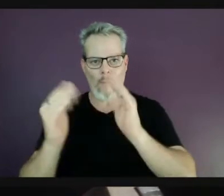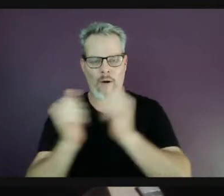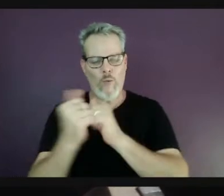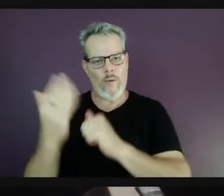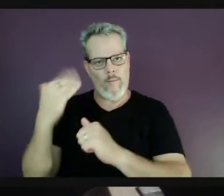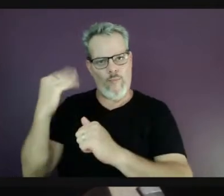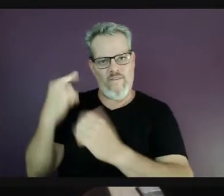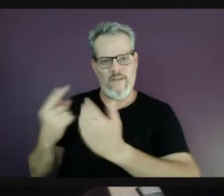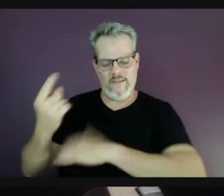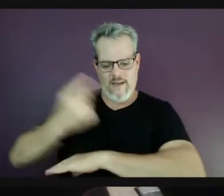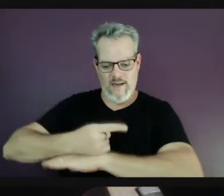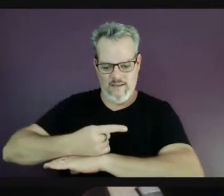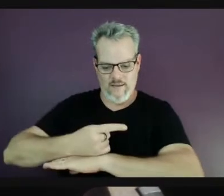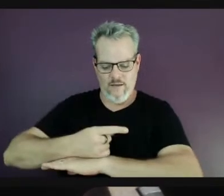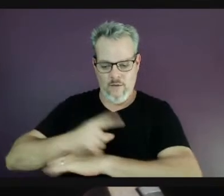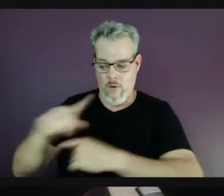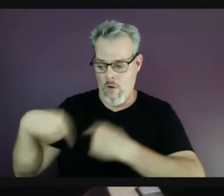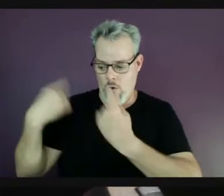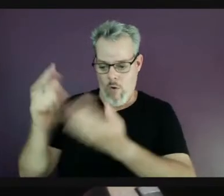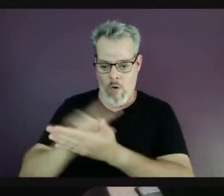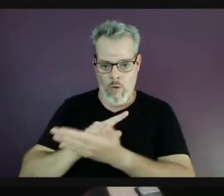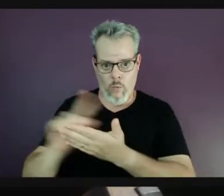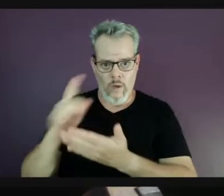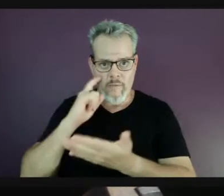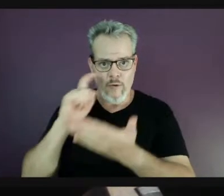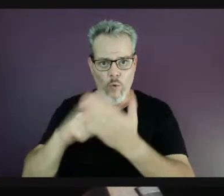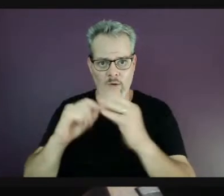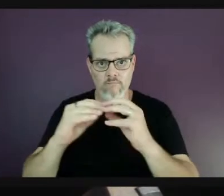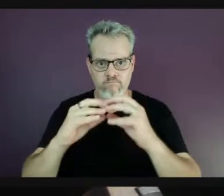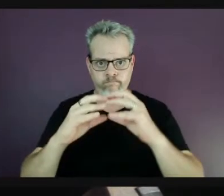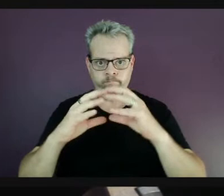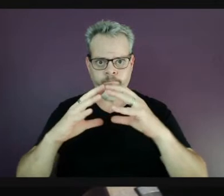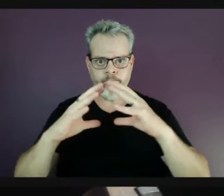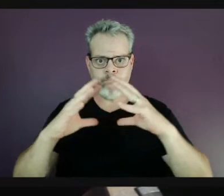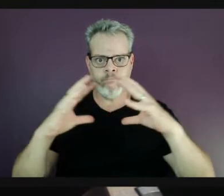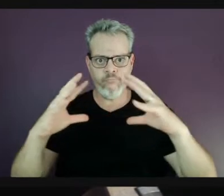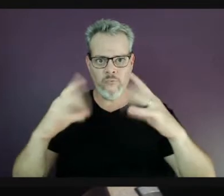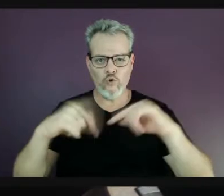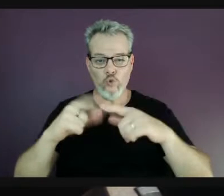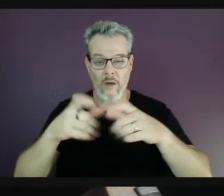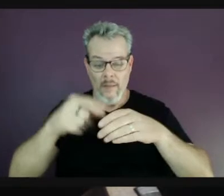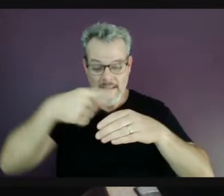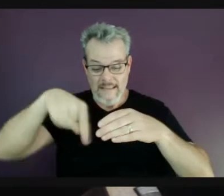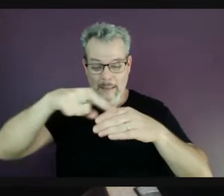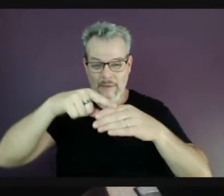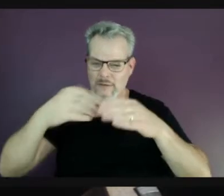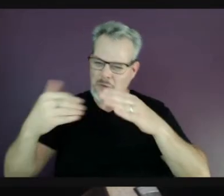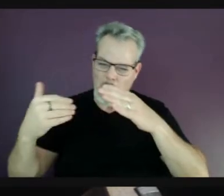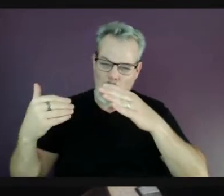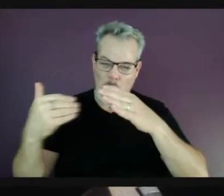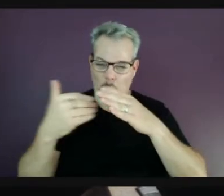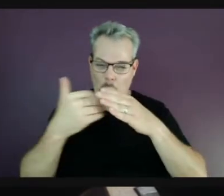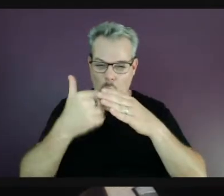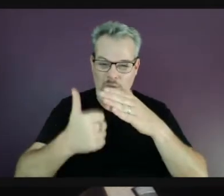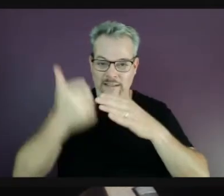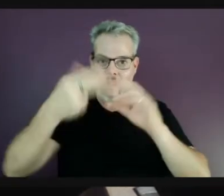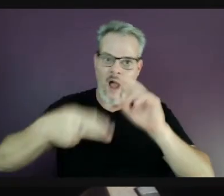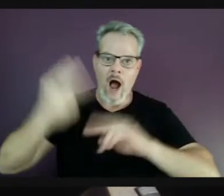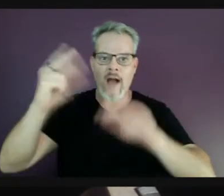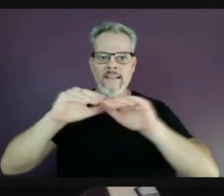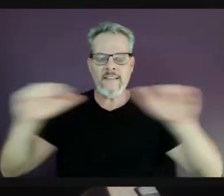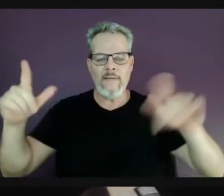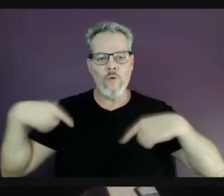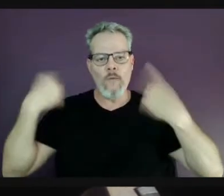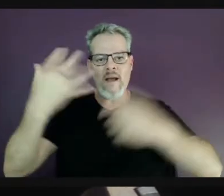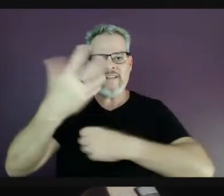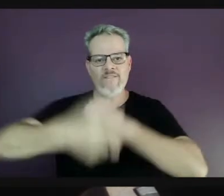They all week have been noting that inflation at the summit remains close to its highest level in over 5 years and has returned to the levels